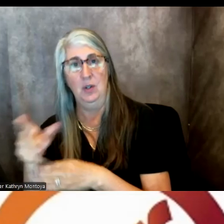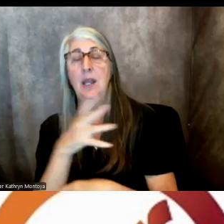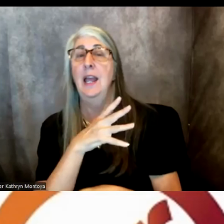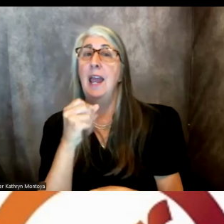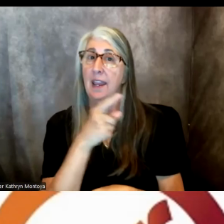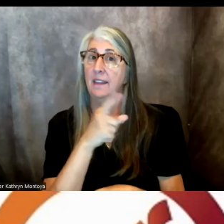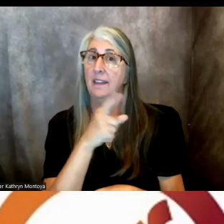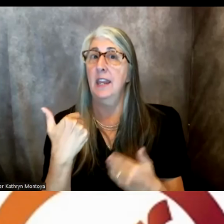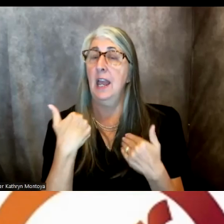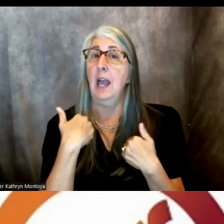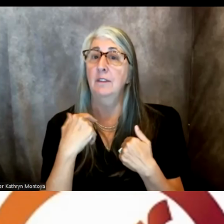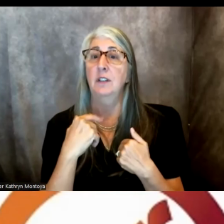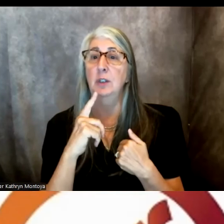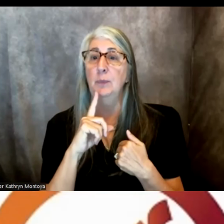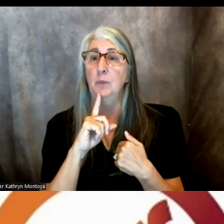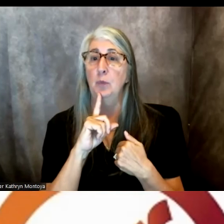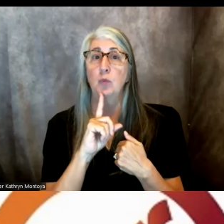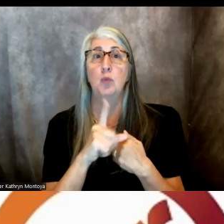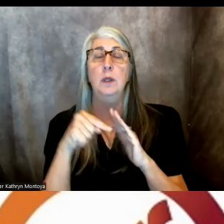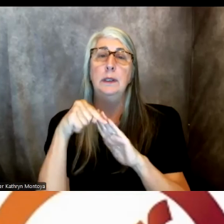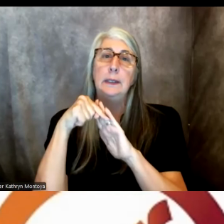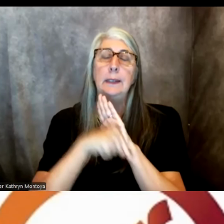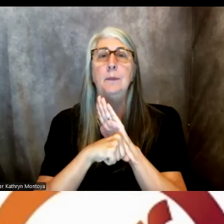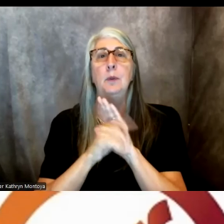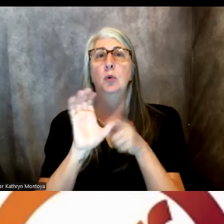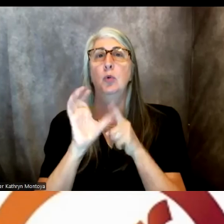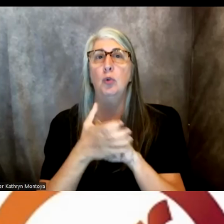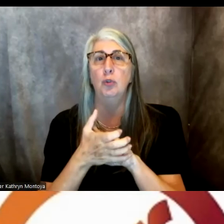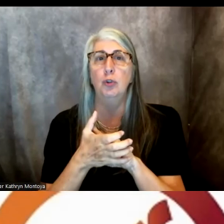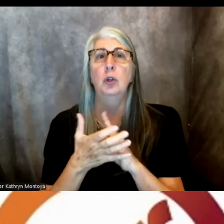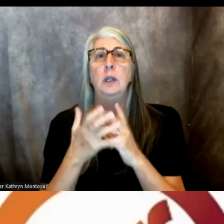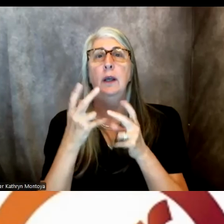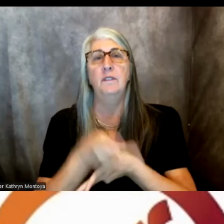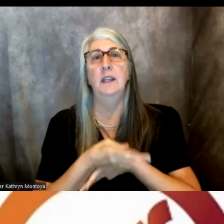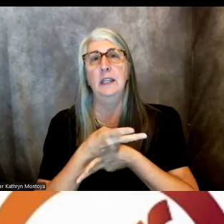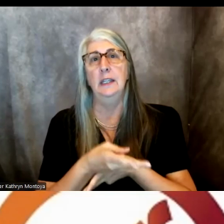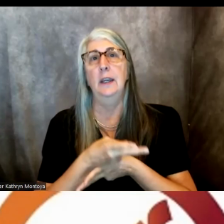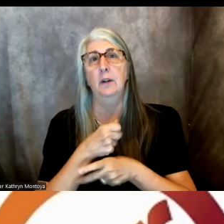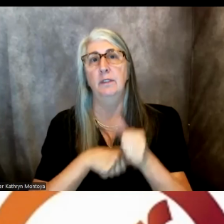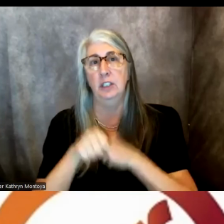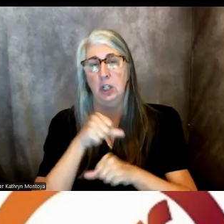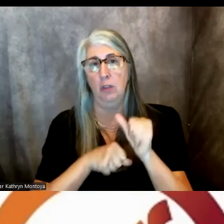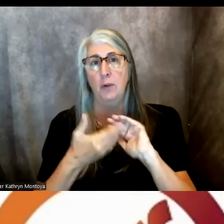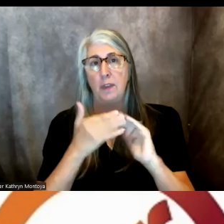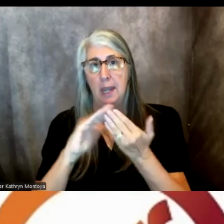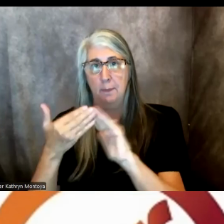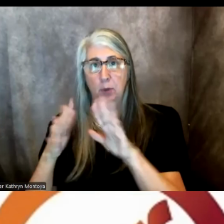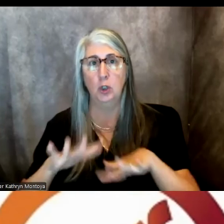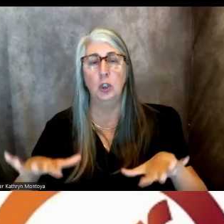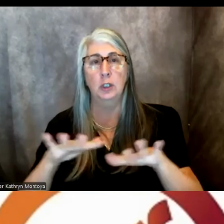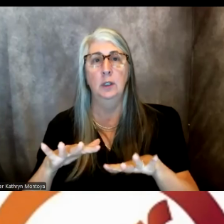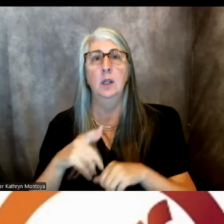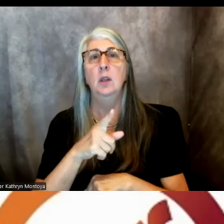do have a real deep culture of caring for their neighbour. So they've